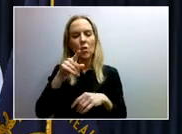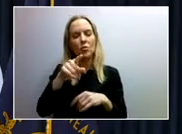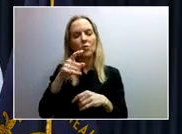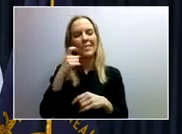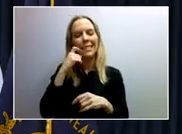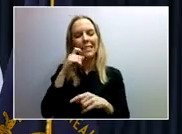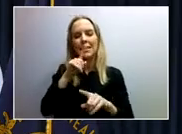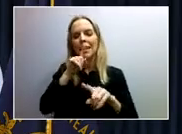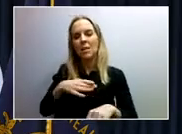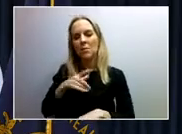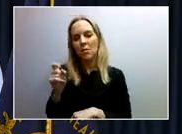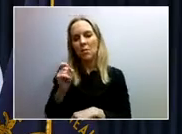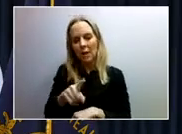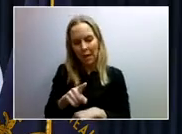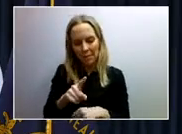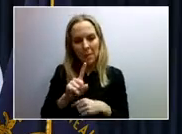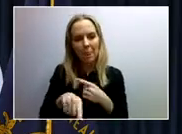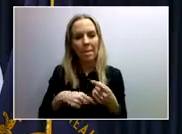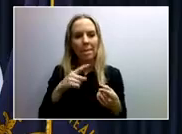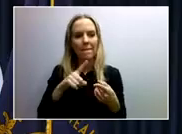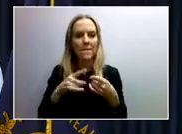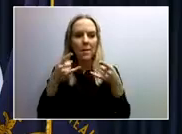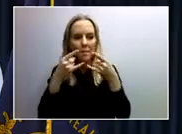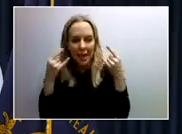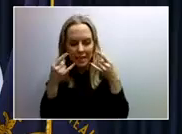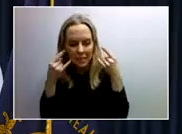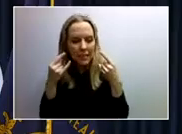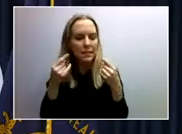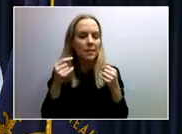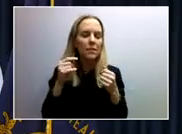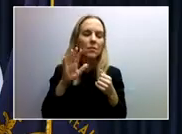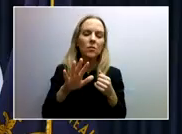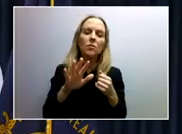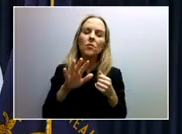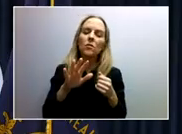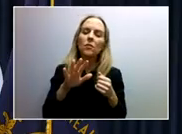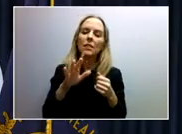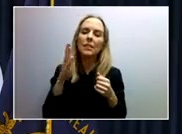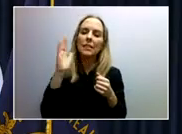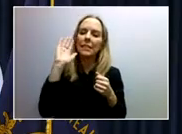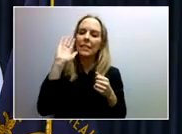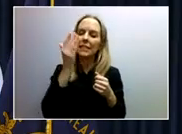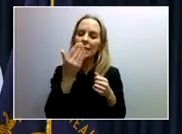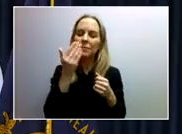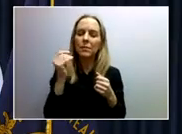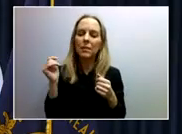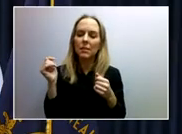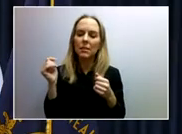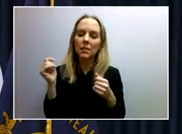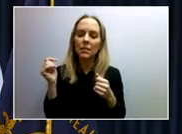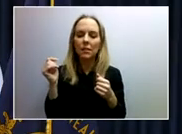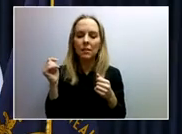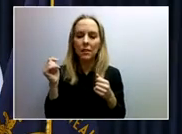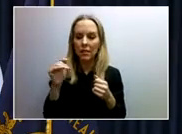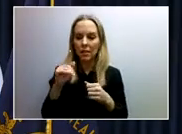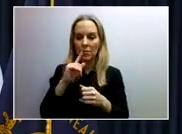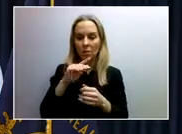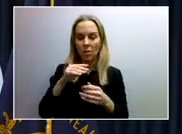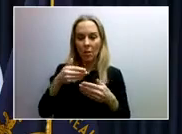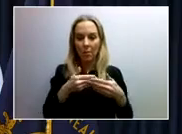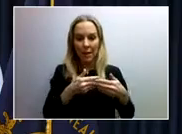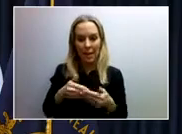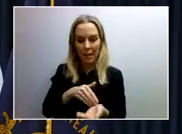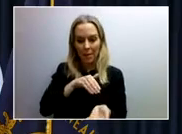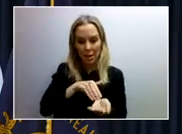prisons and masking, but it seems as if A pediatrician yesterday in a